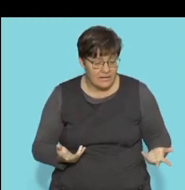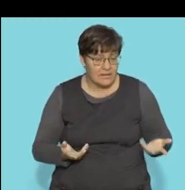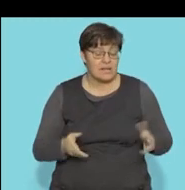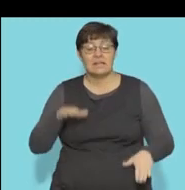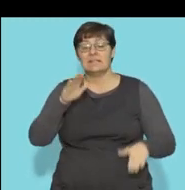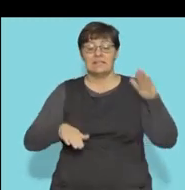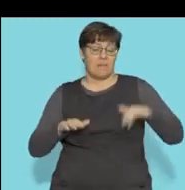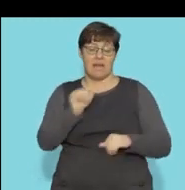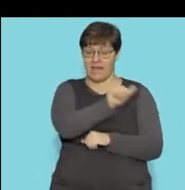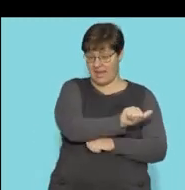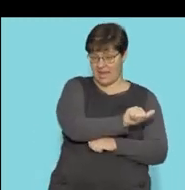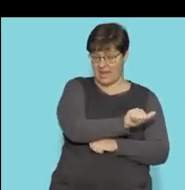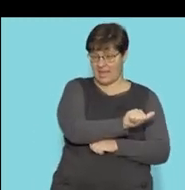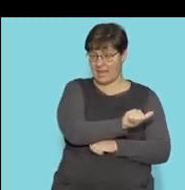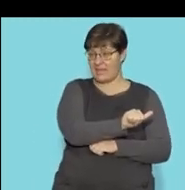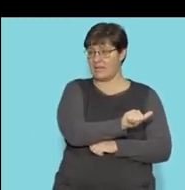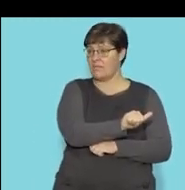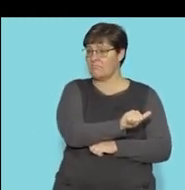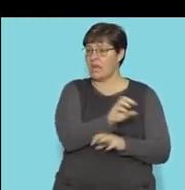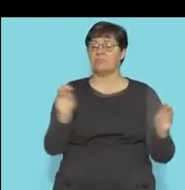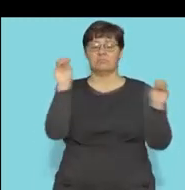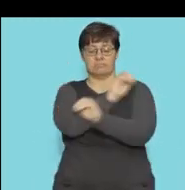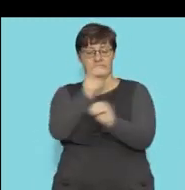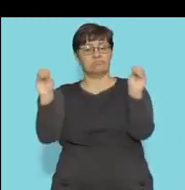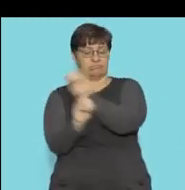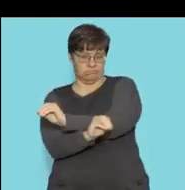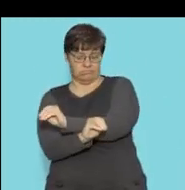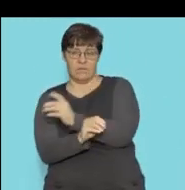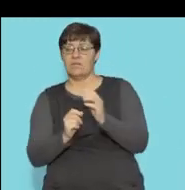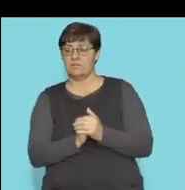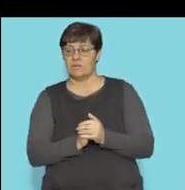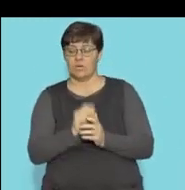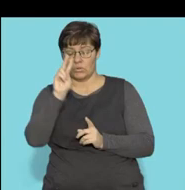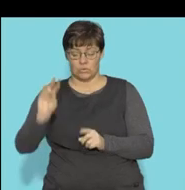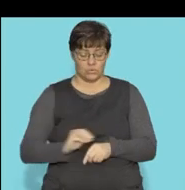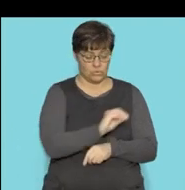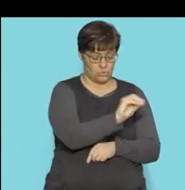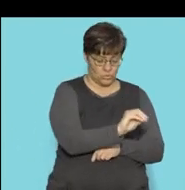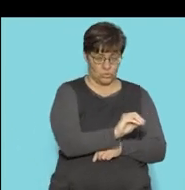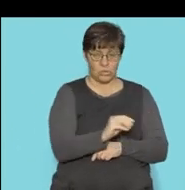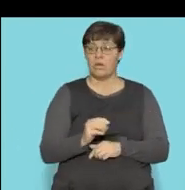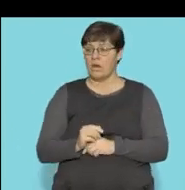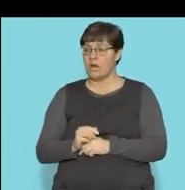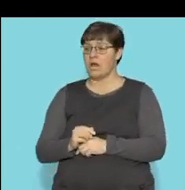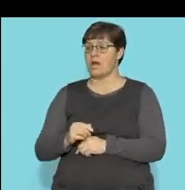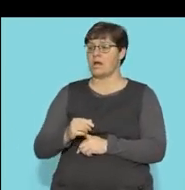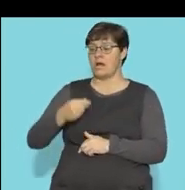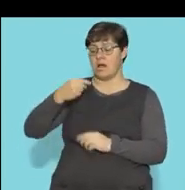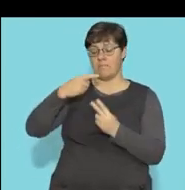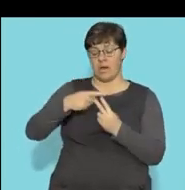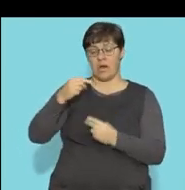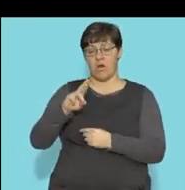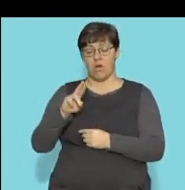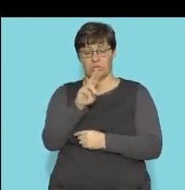going to do, which is similar to A, is I am going to rearrange it and take a 2 out at the front and leave pi